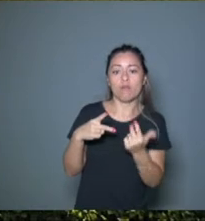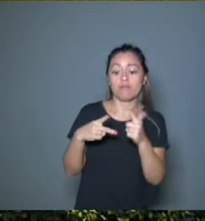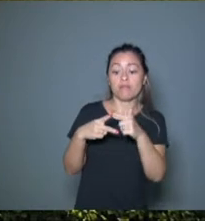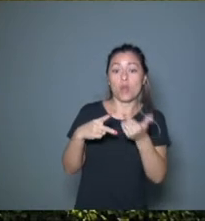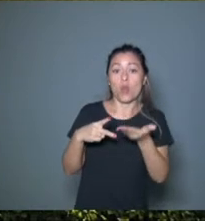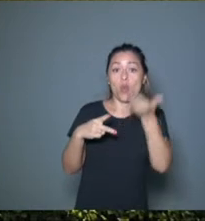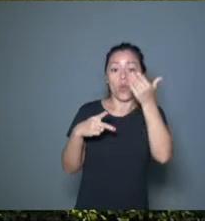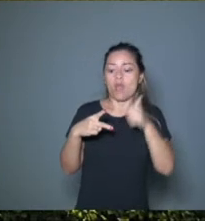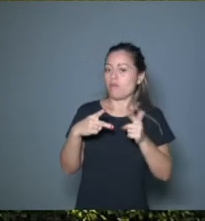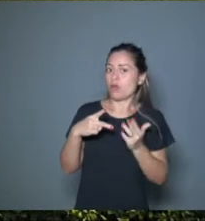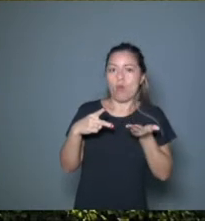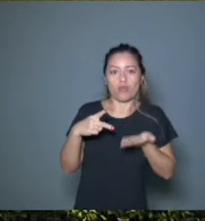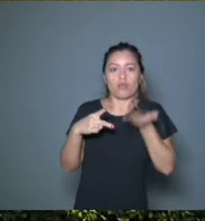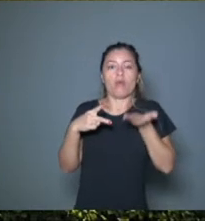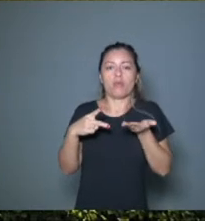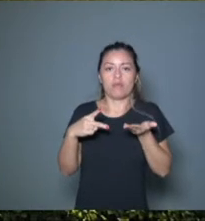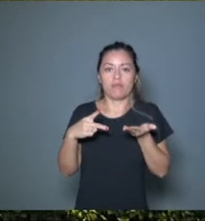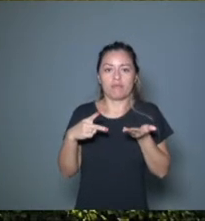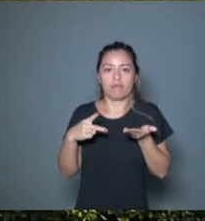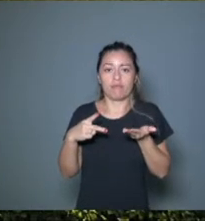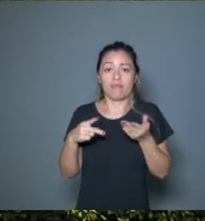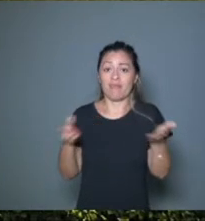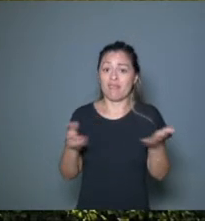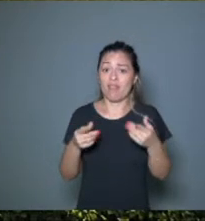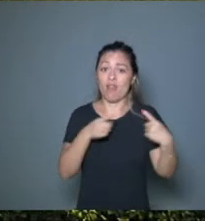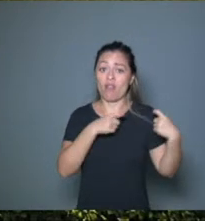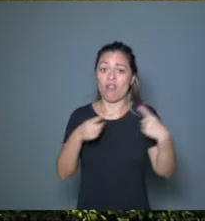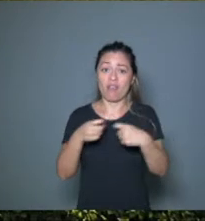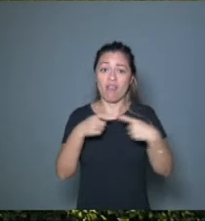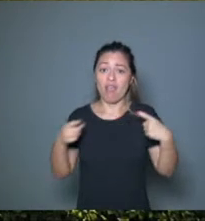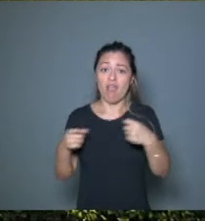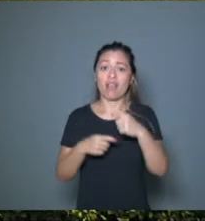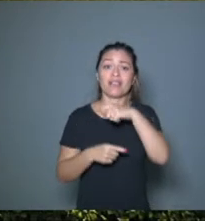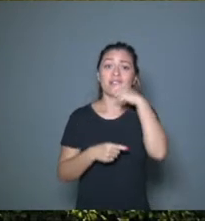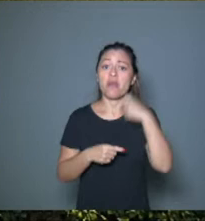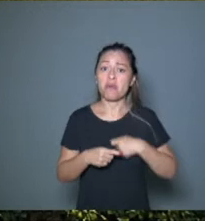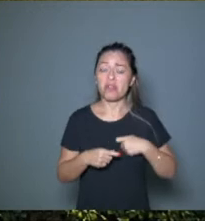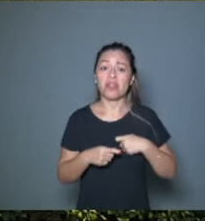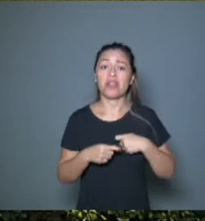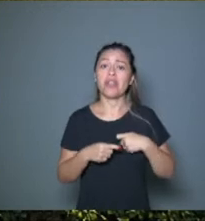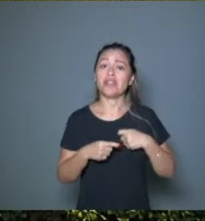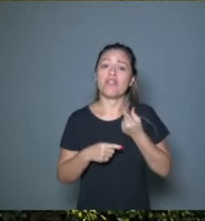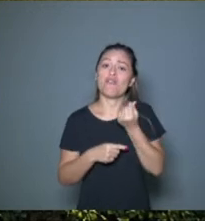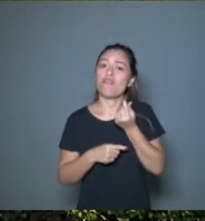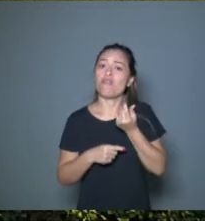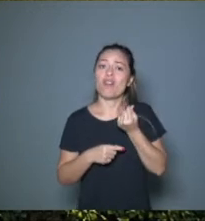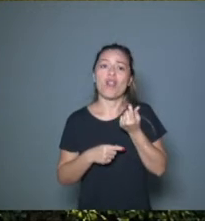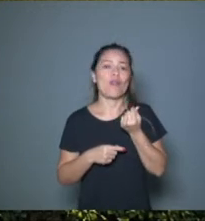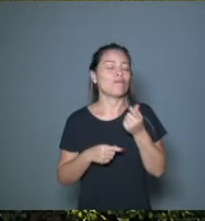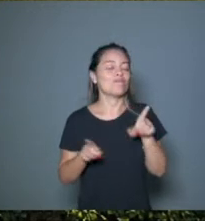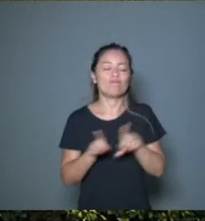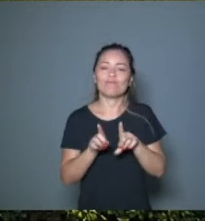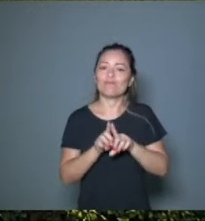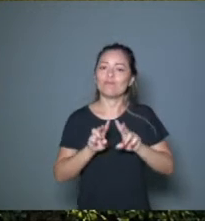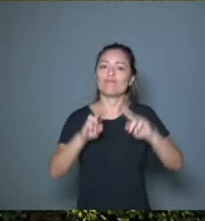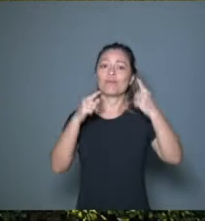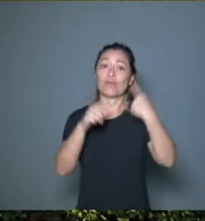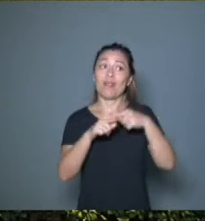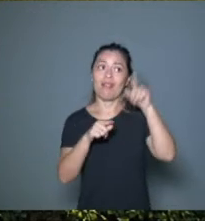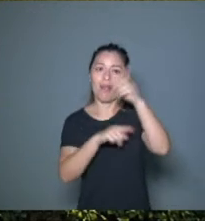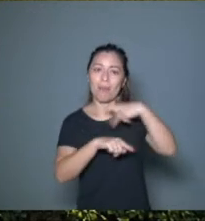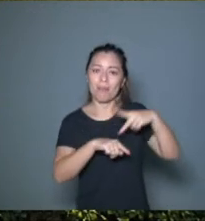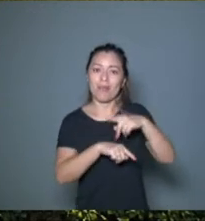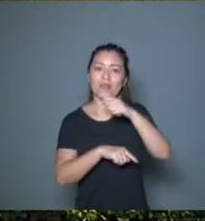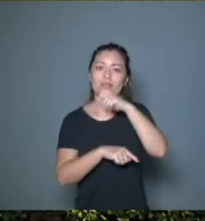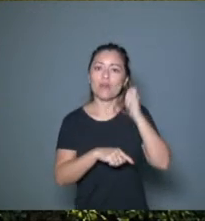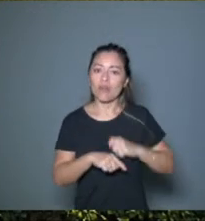hand. And corn prices are up. And the war in Ukraine has increased prices even